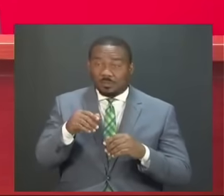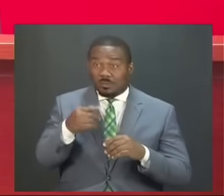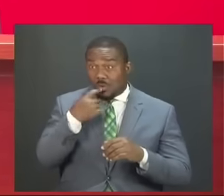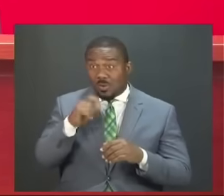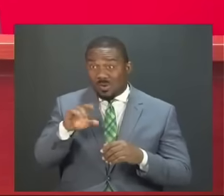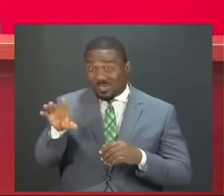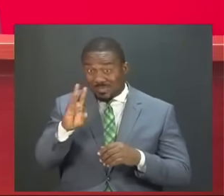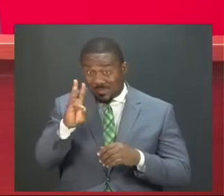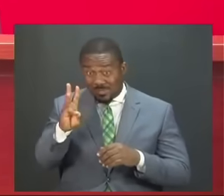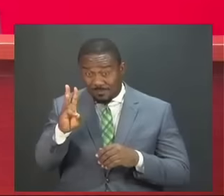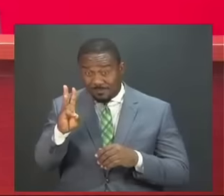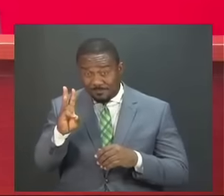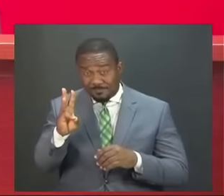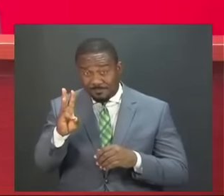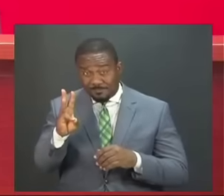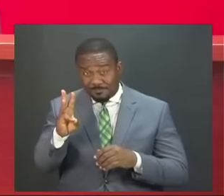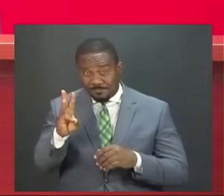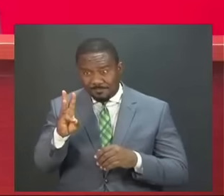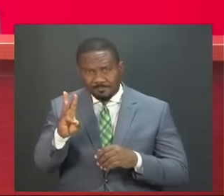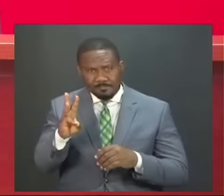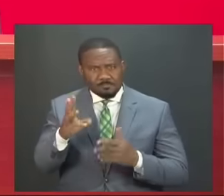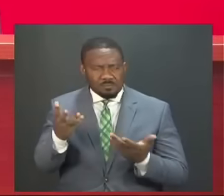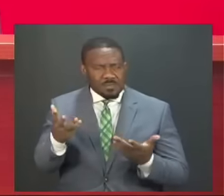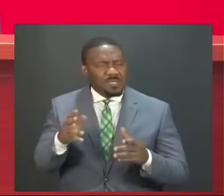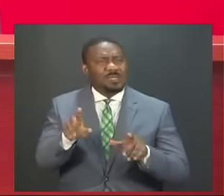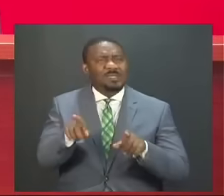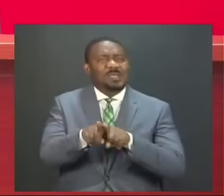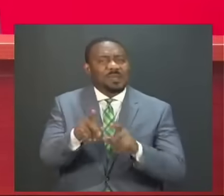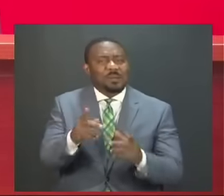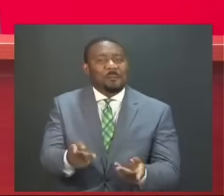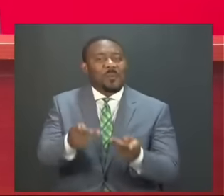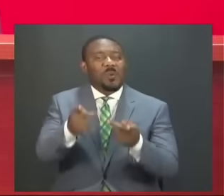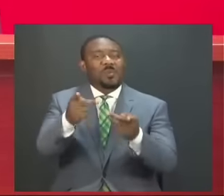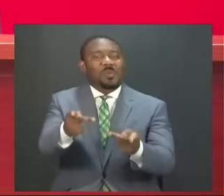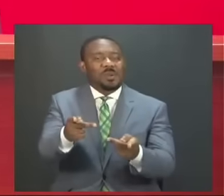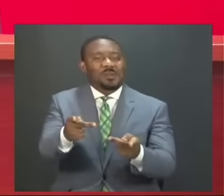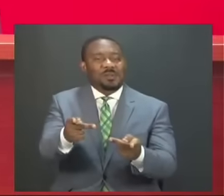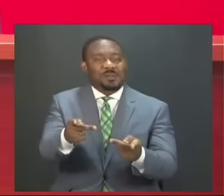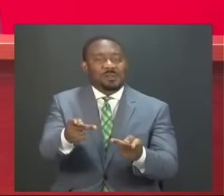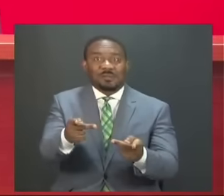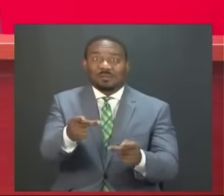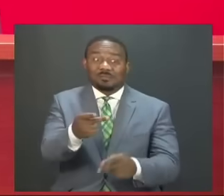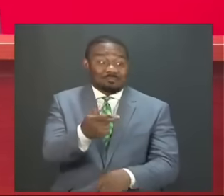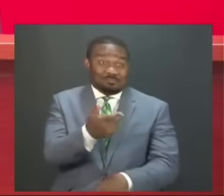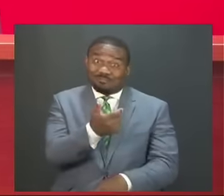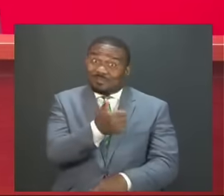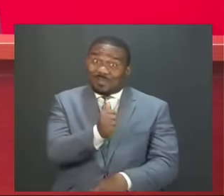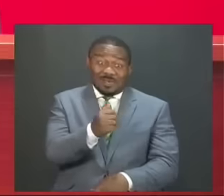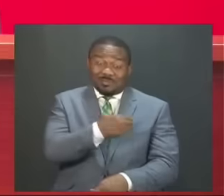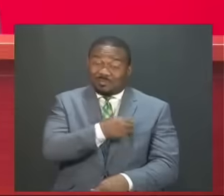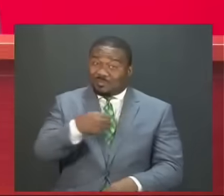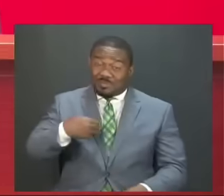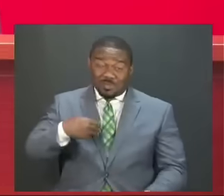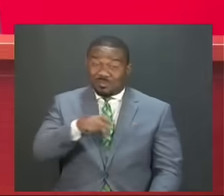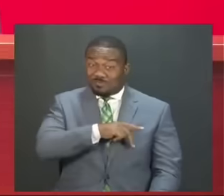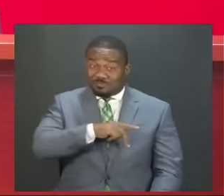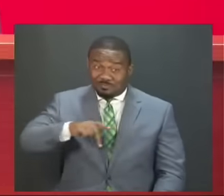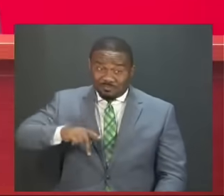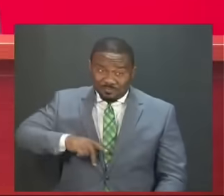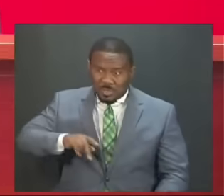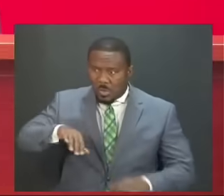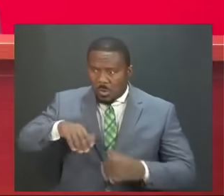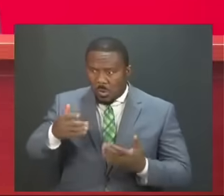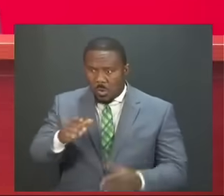House is a proposal made by a member of Parliament or a